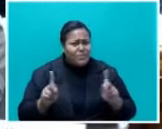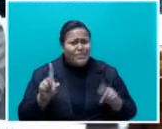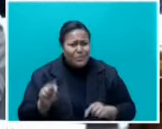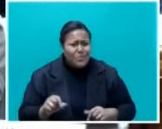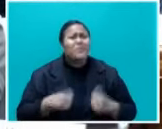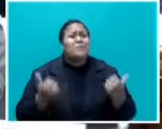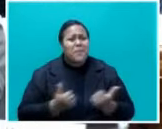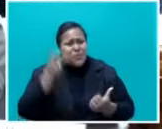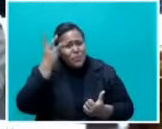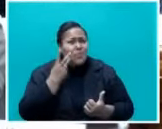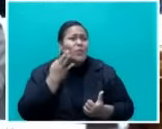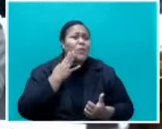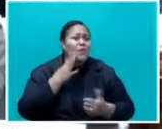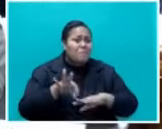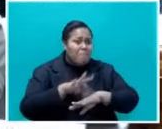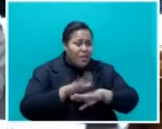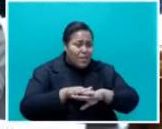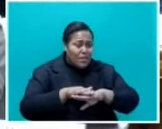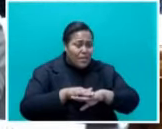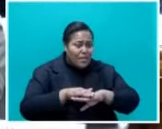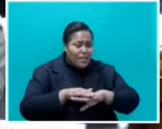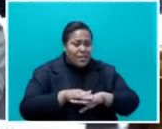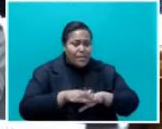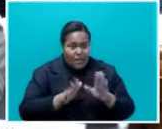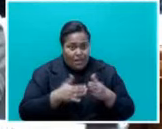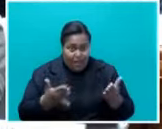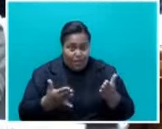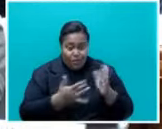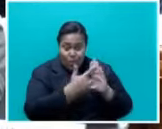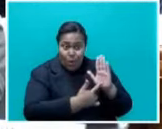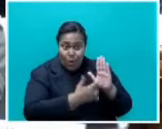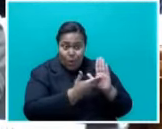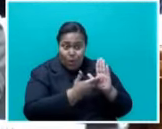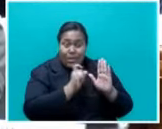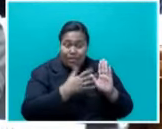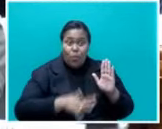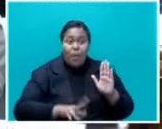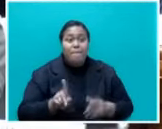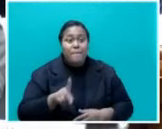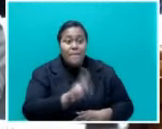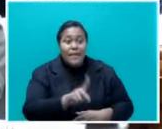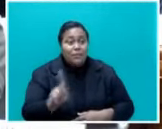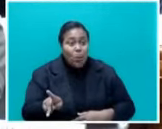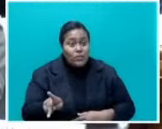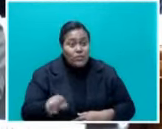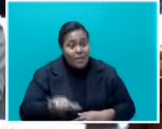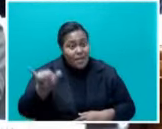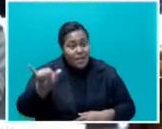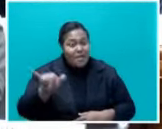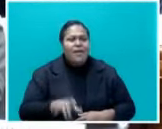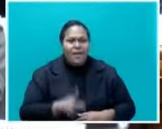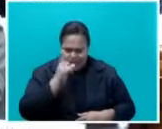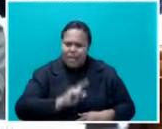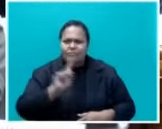many women, when they get married, under the current regulations, if they want a passport, they can go to the passport